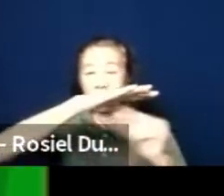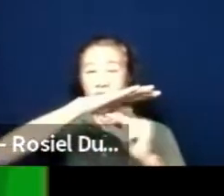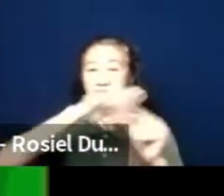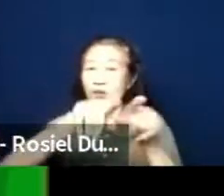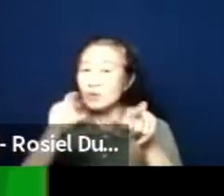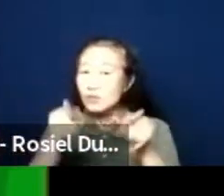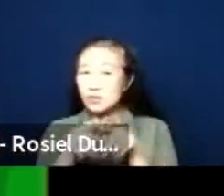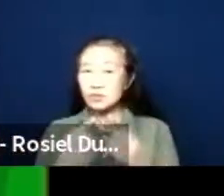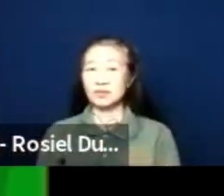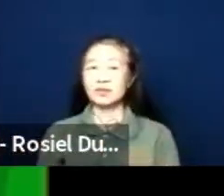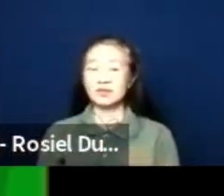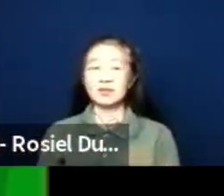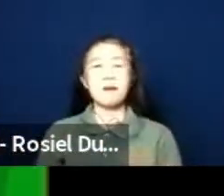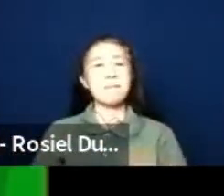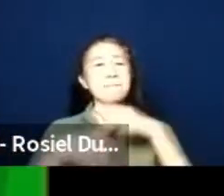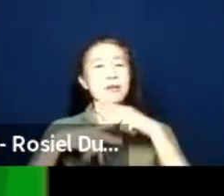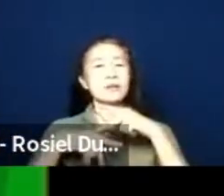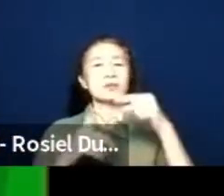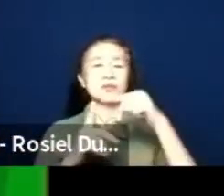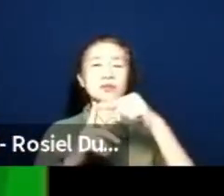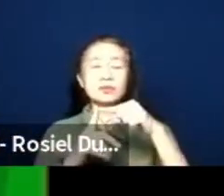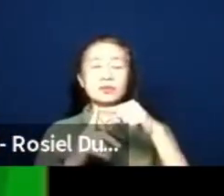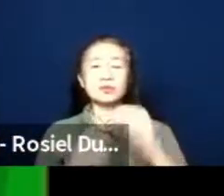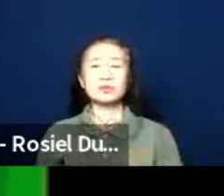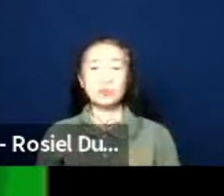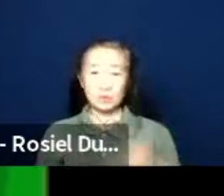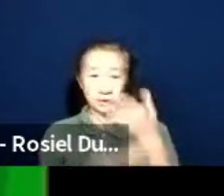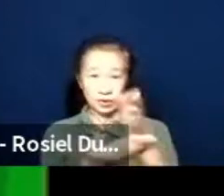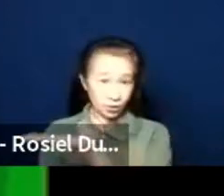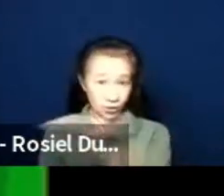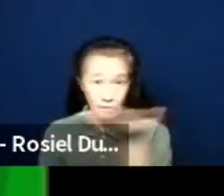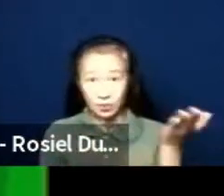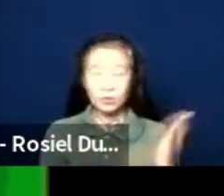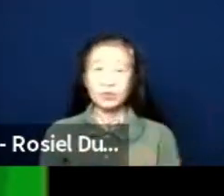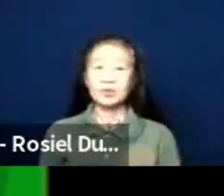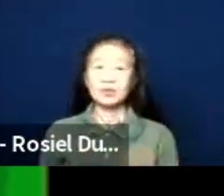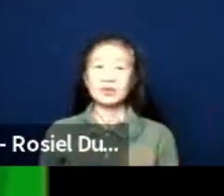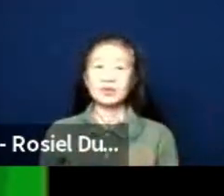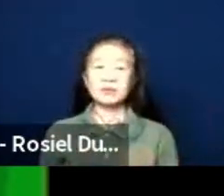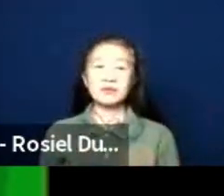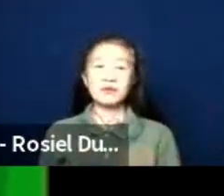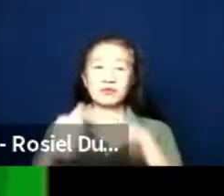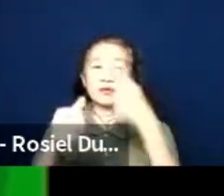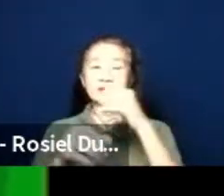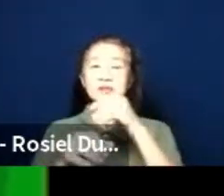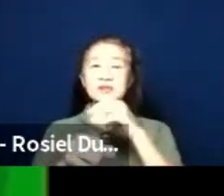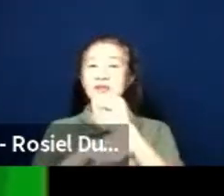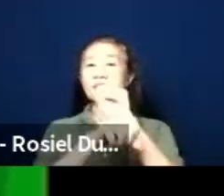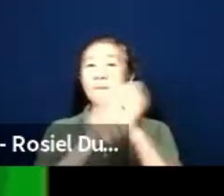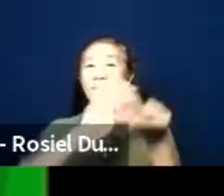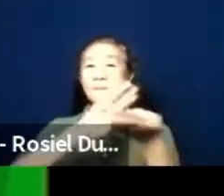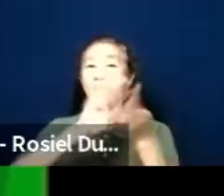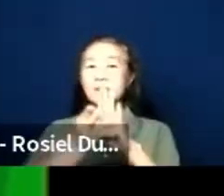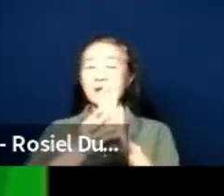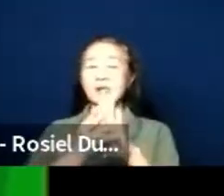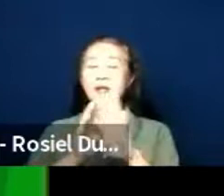And I'm proud to share to you, this is my first job, was becoming a